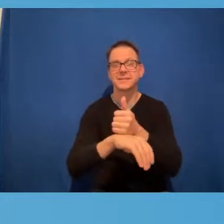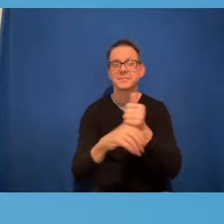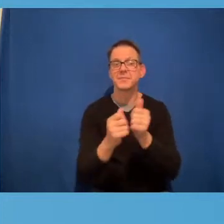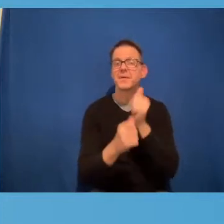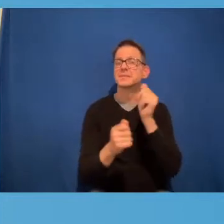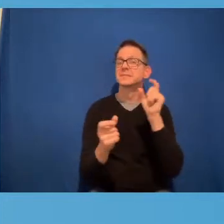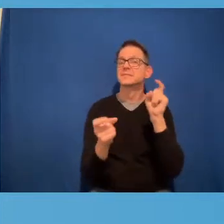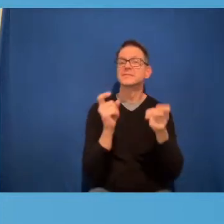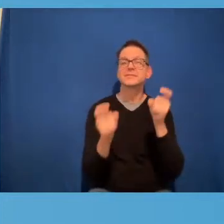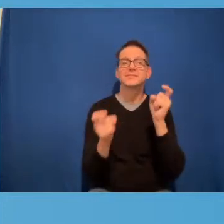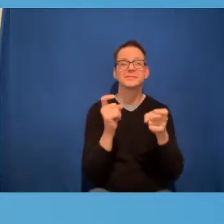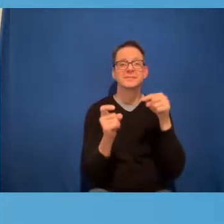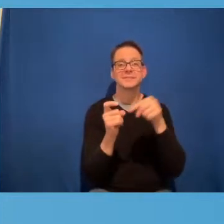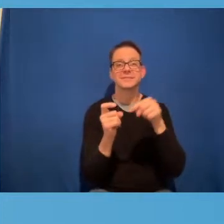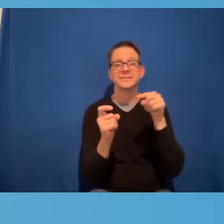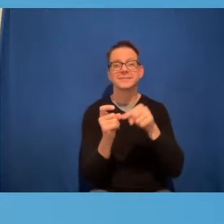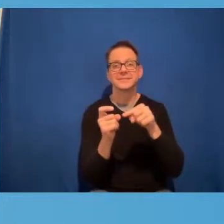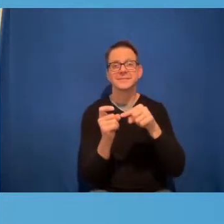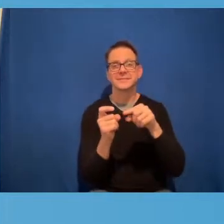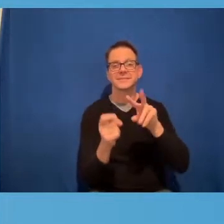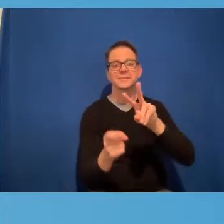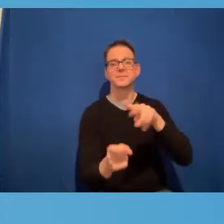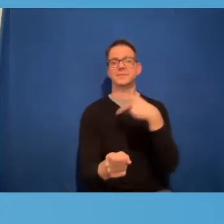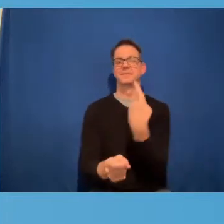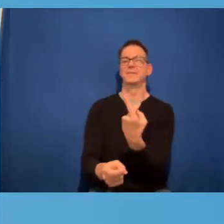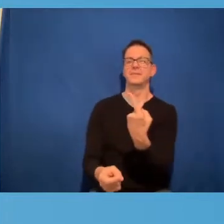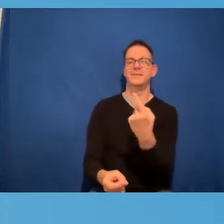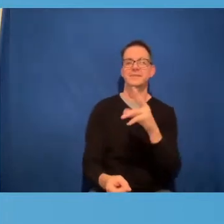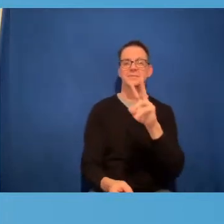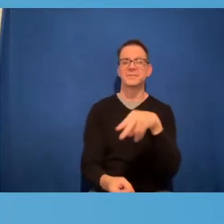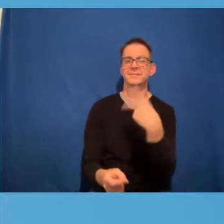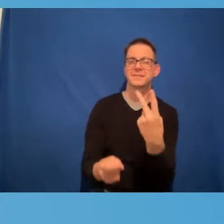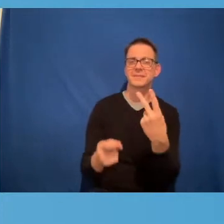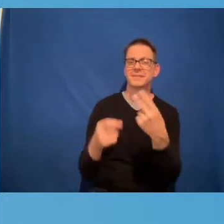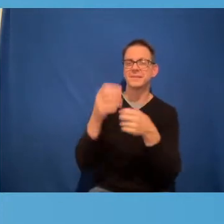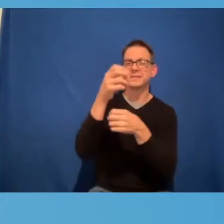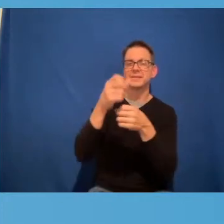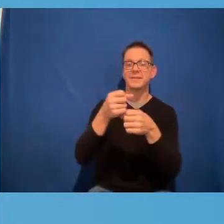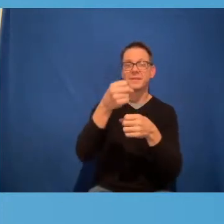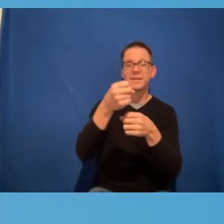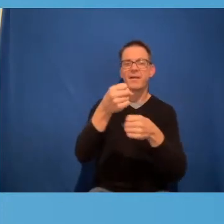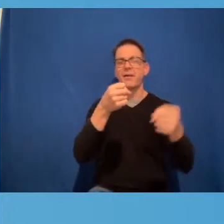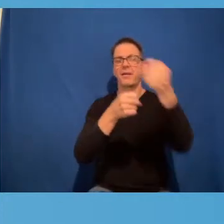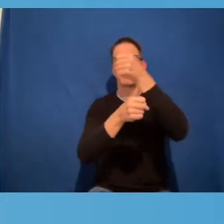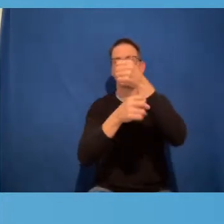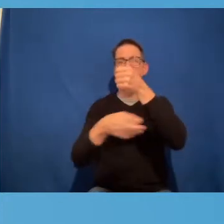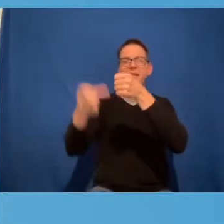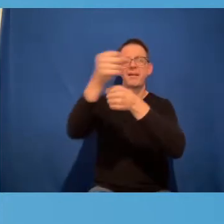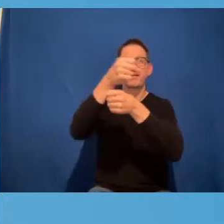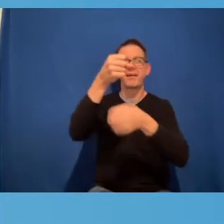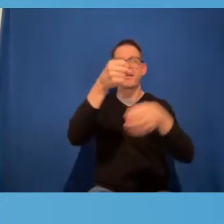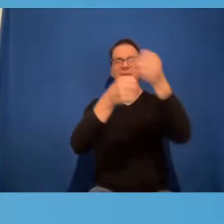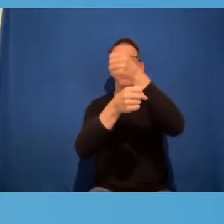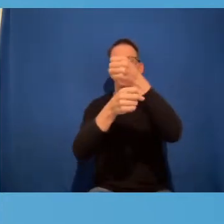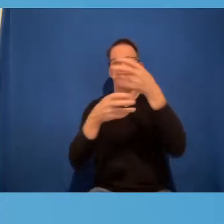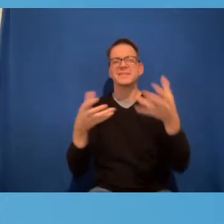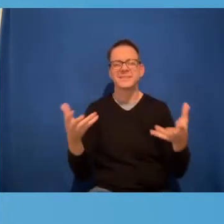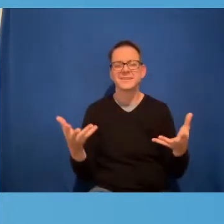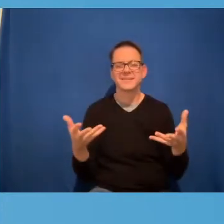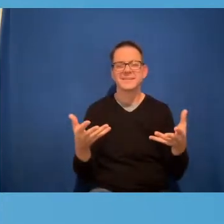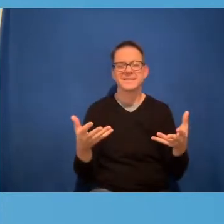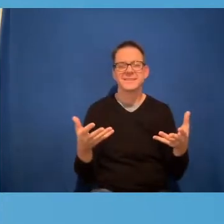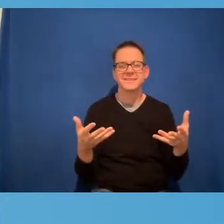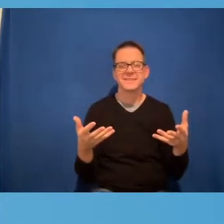been reversed. They've basically been put on hold because of COVID. And so people know that at the end of this